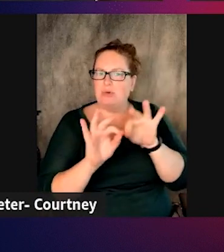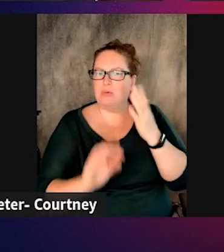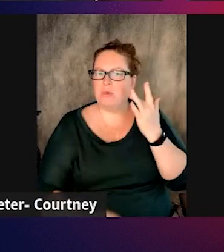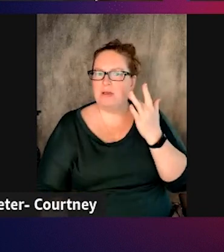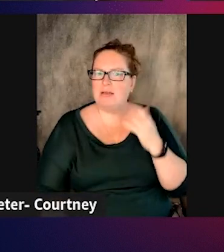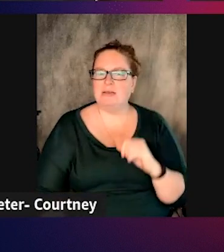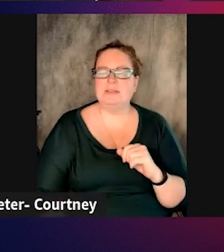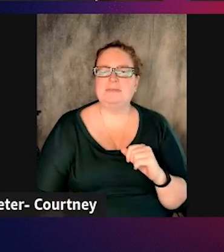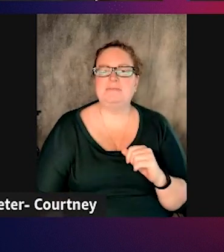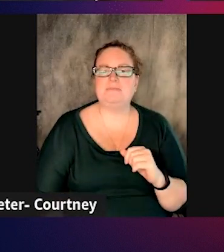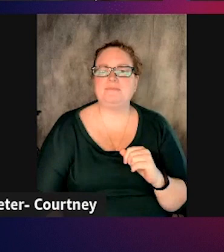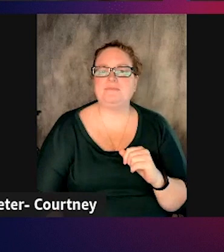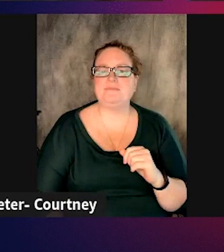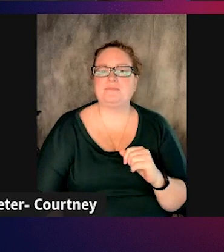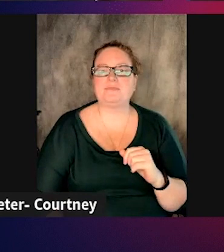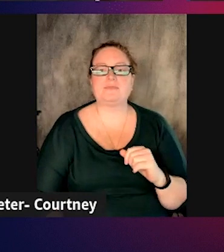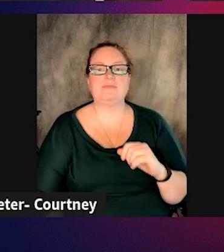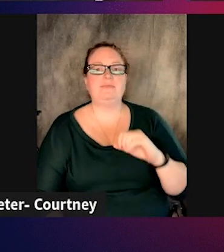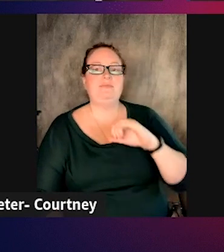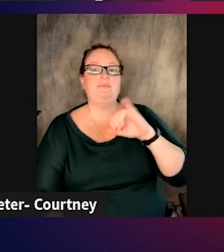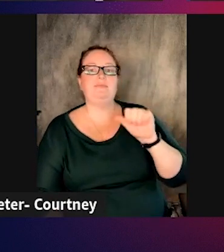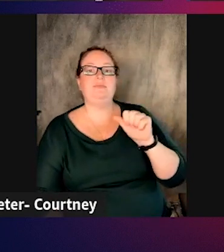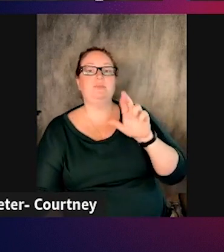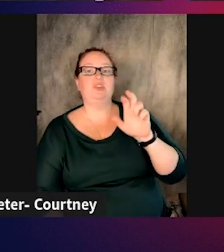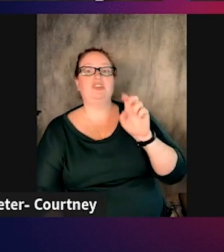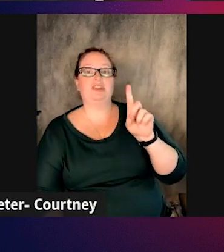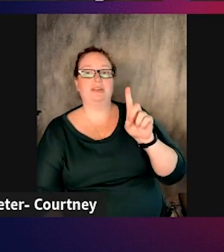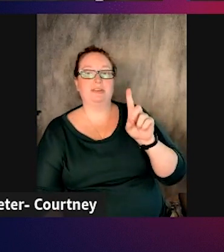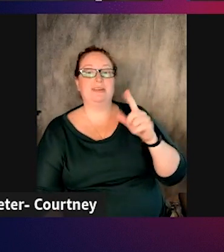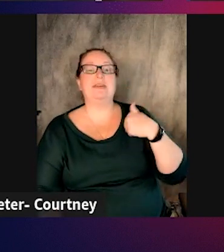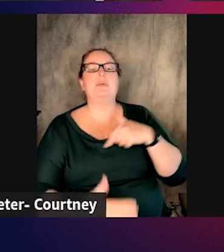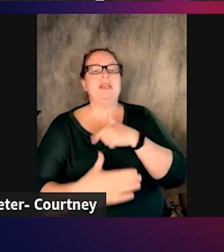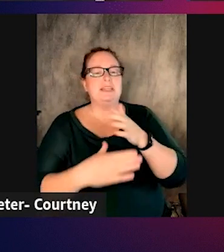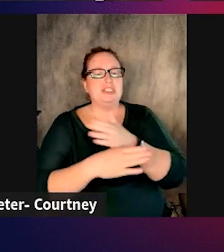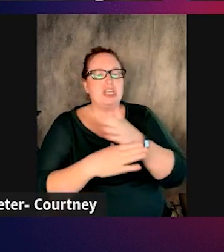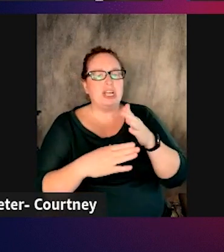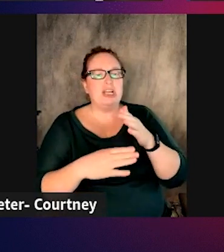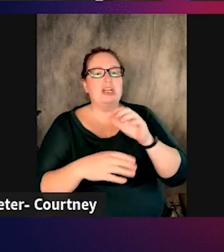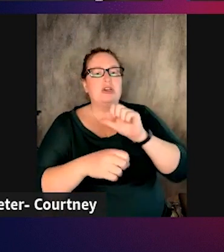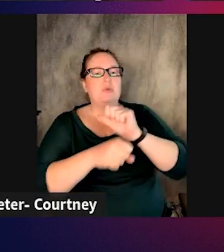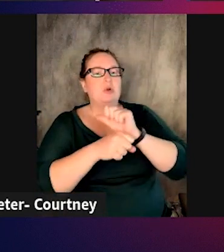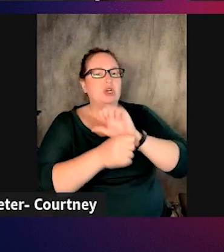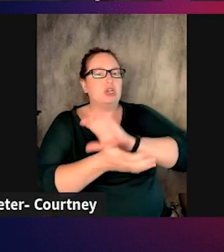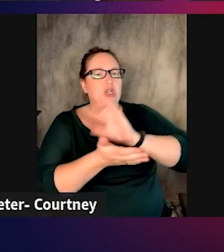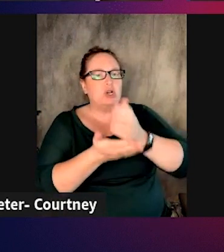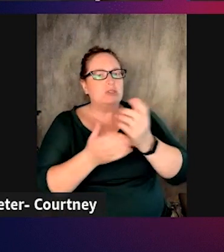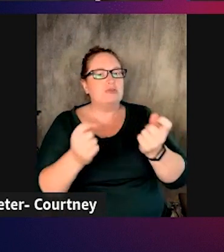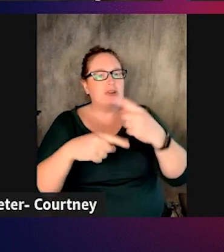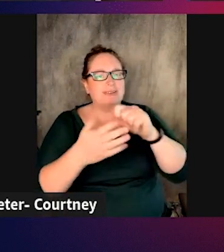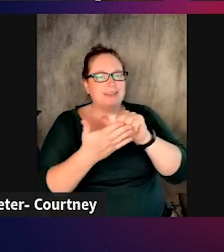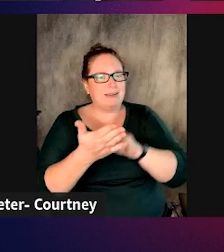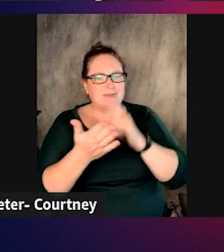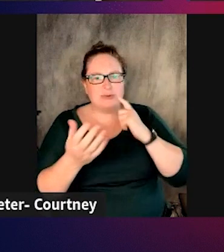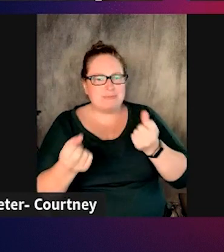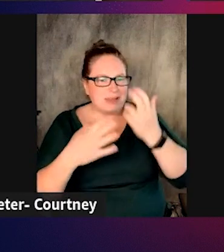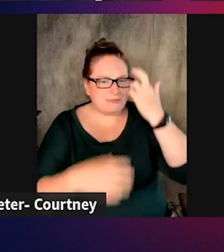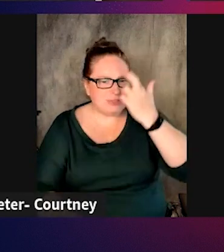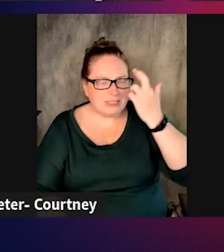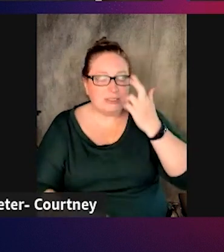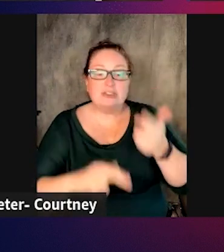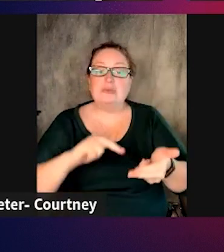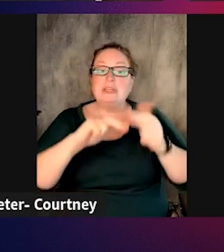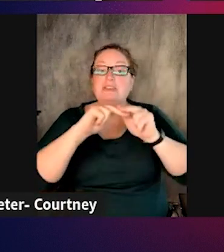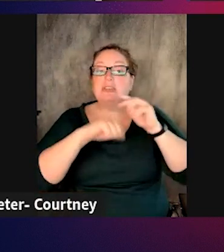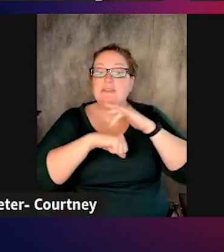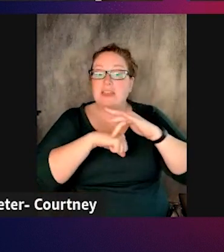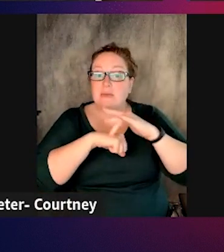Yeah, so we shard workloads across multiple accounts for many reasons, to increase availability, to